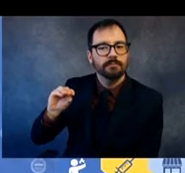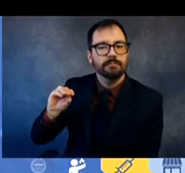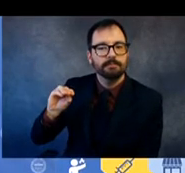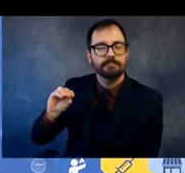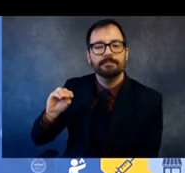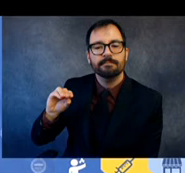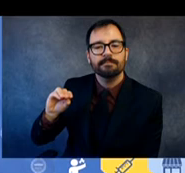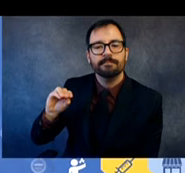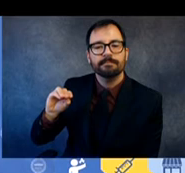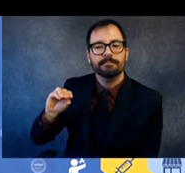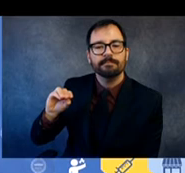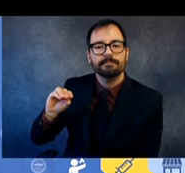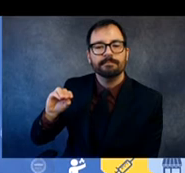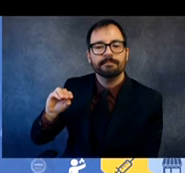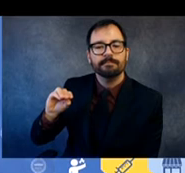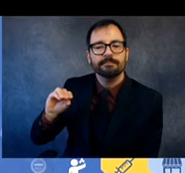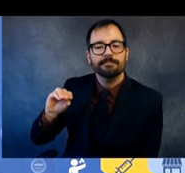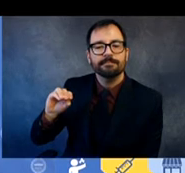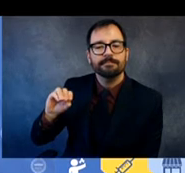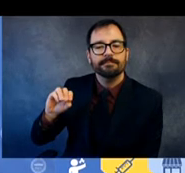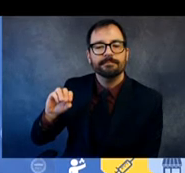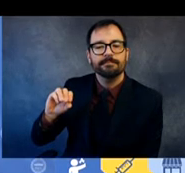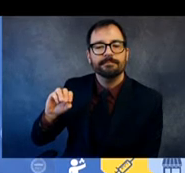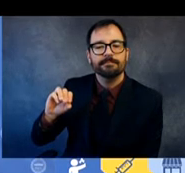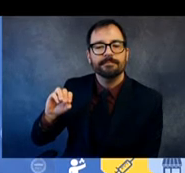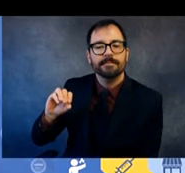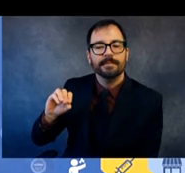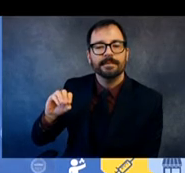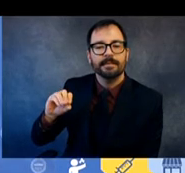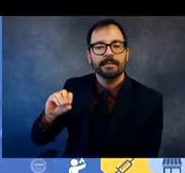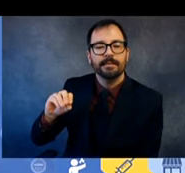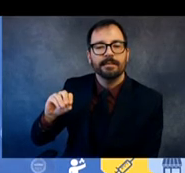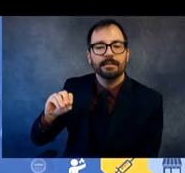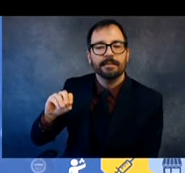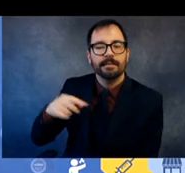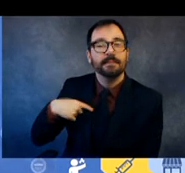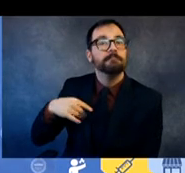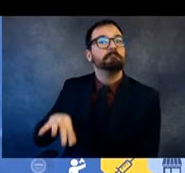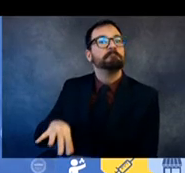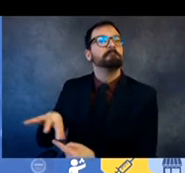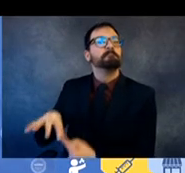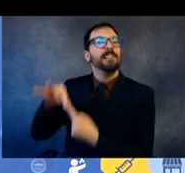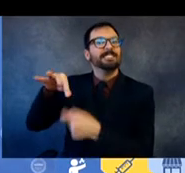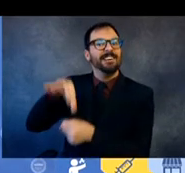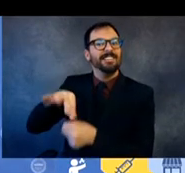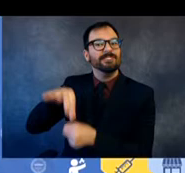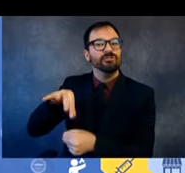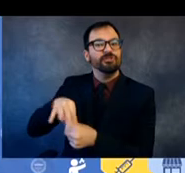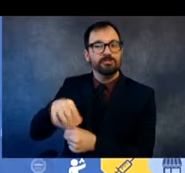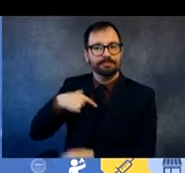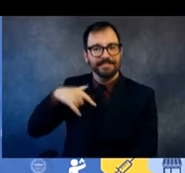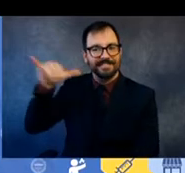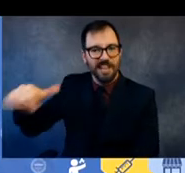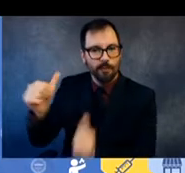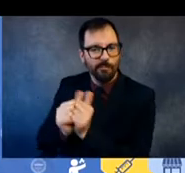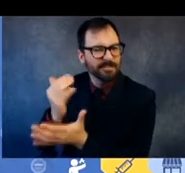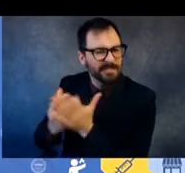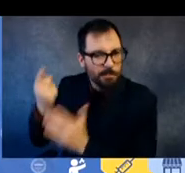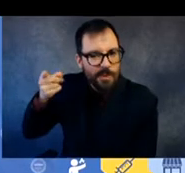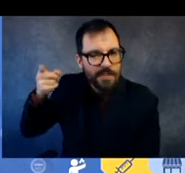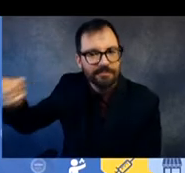whereas when I went to Congress on a special election, I stayed with Capuano, slept on a zero bed. We're going to have to